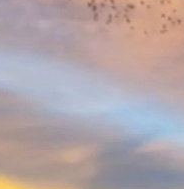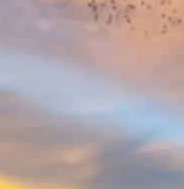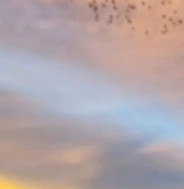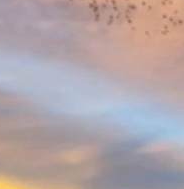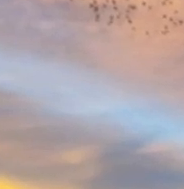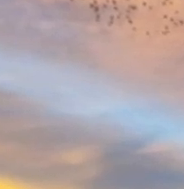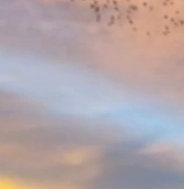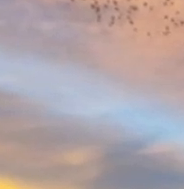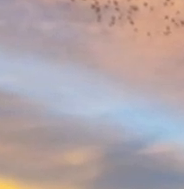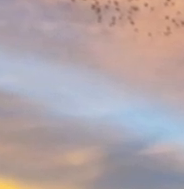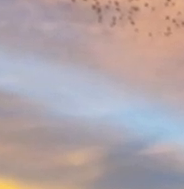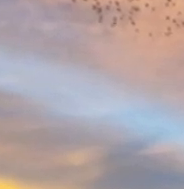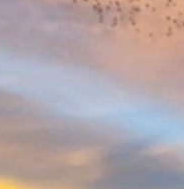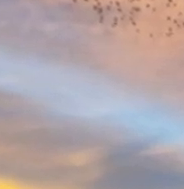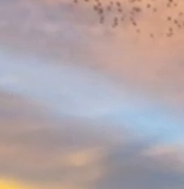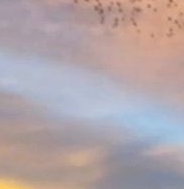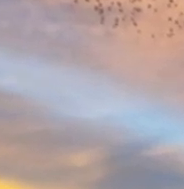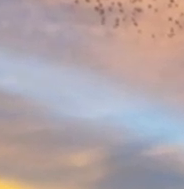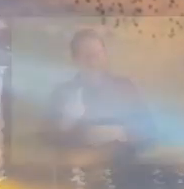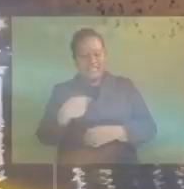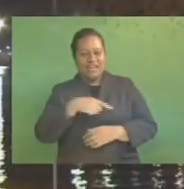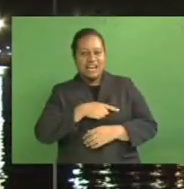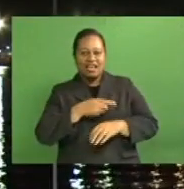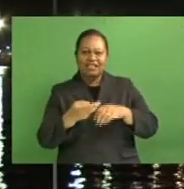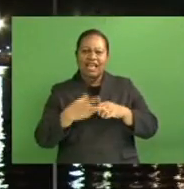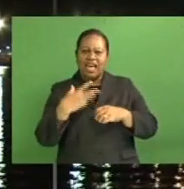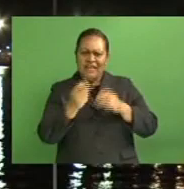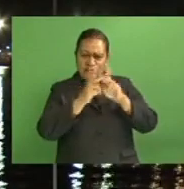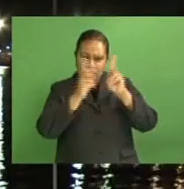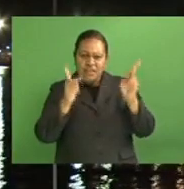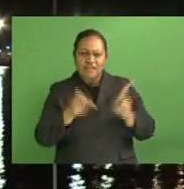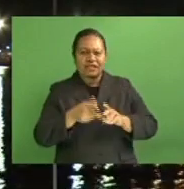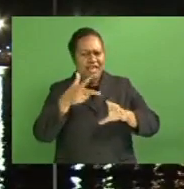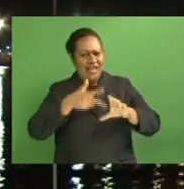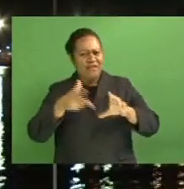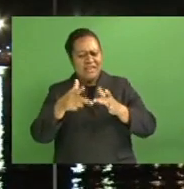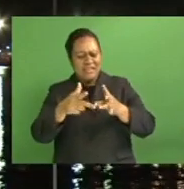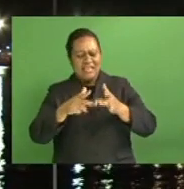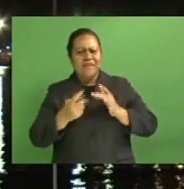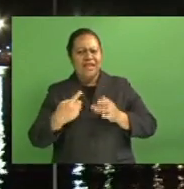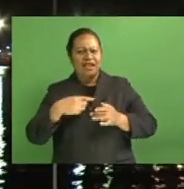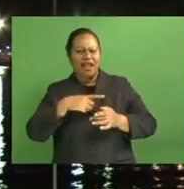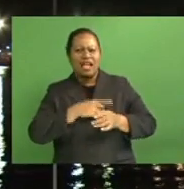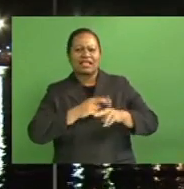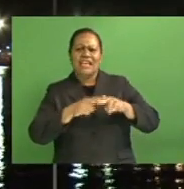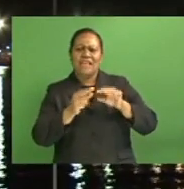Laudala Beach. Remember, you can send us newsworthy pictures and videos to email